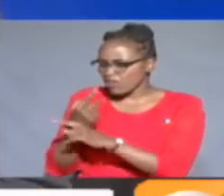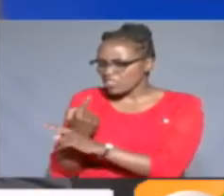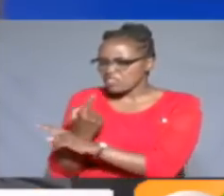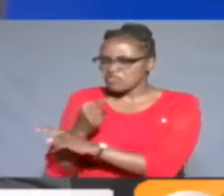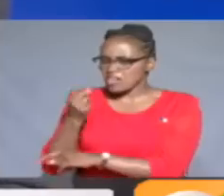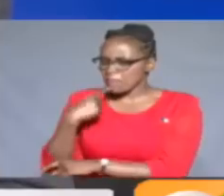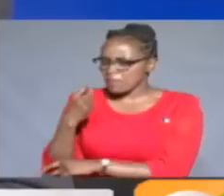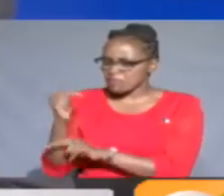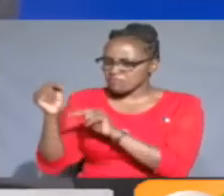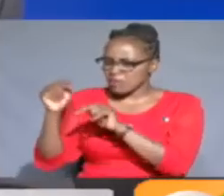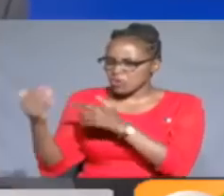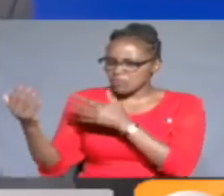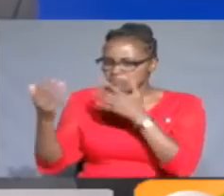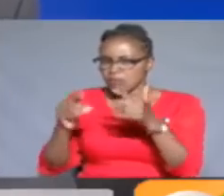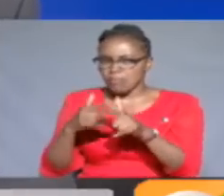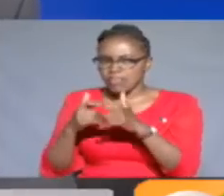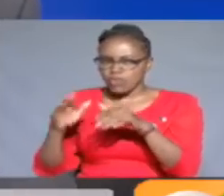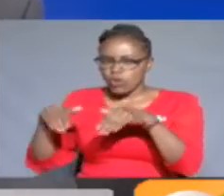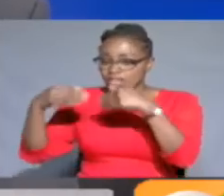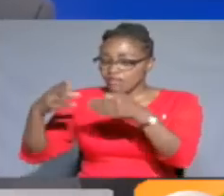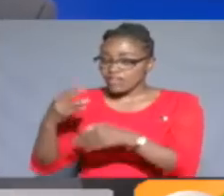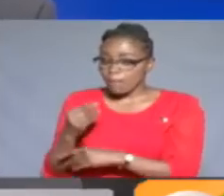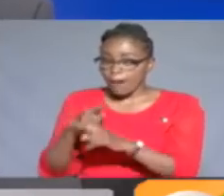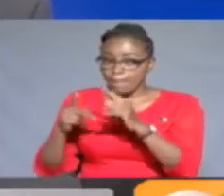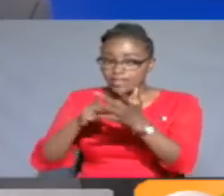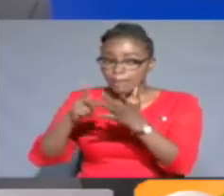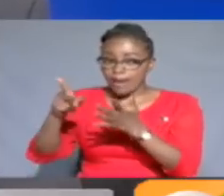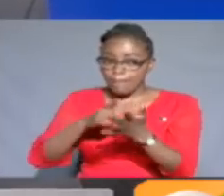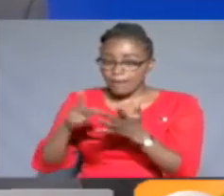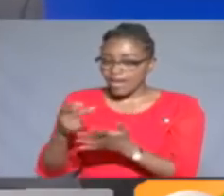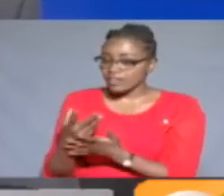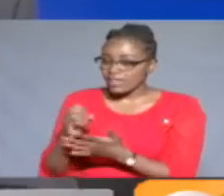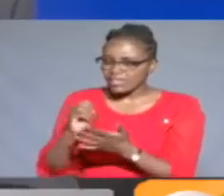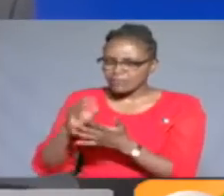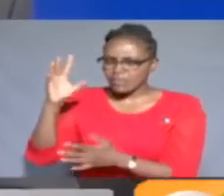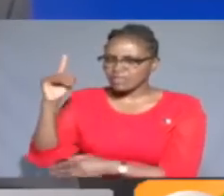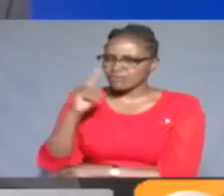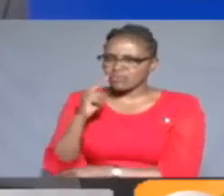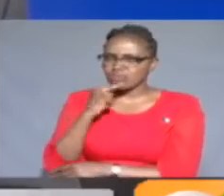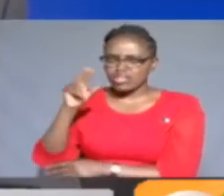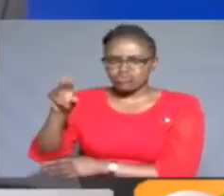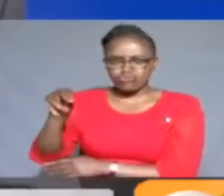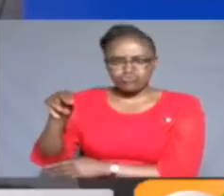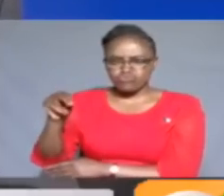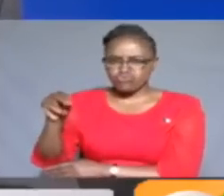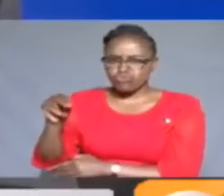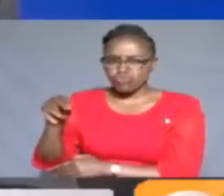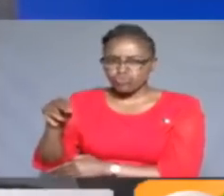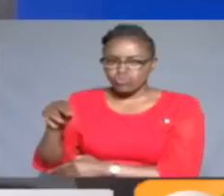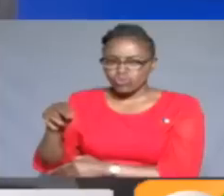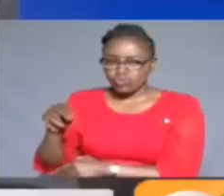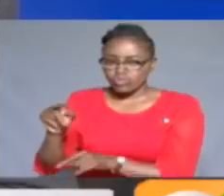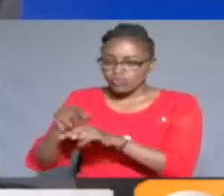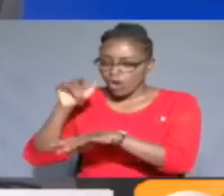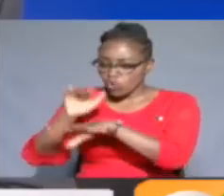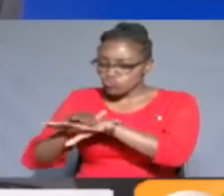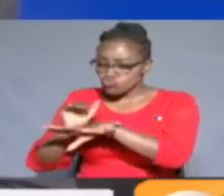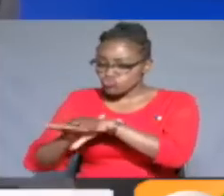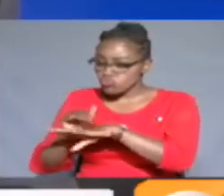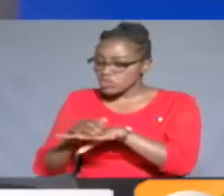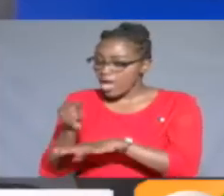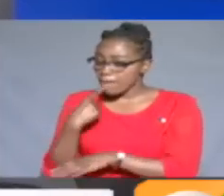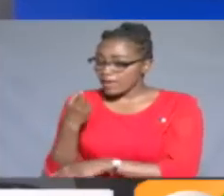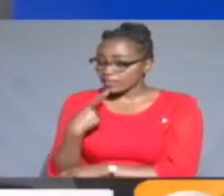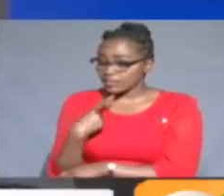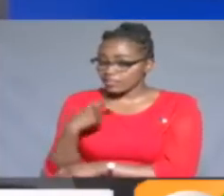came, there was a big problem. They were giving us money, but they were still buying very expensive drugs. Then we said, no, let's go for good generics